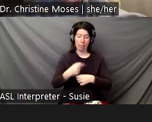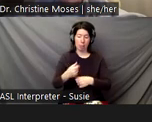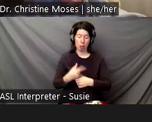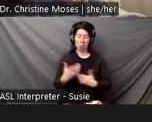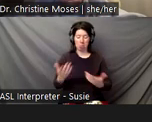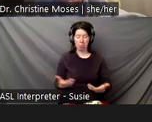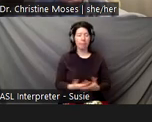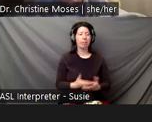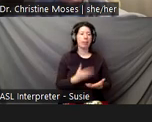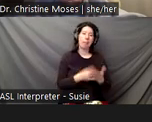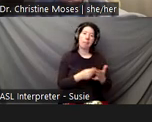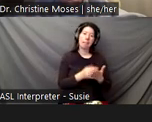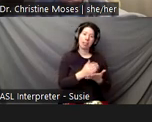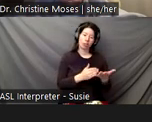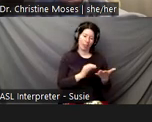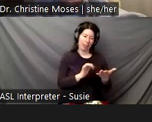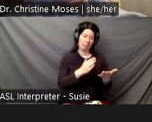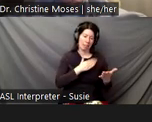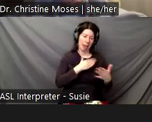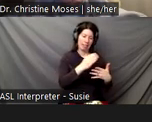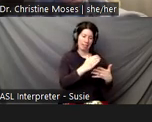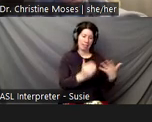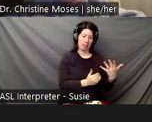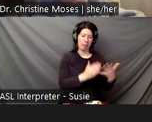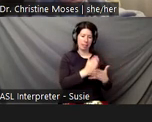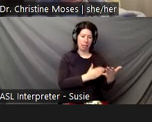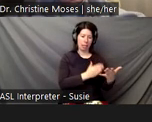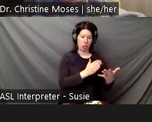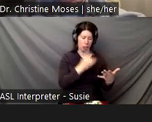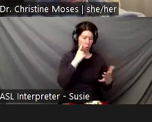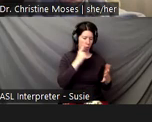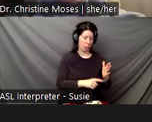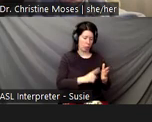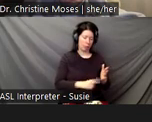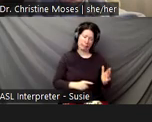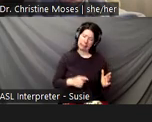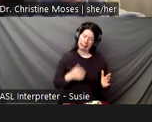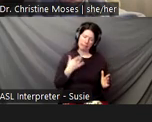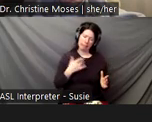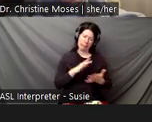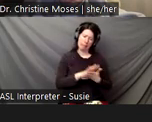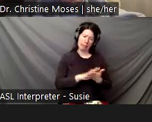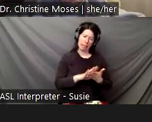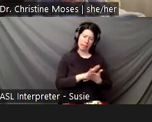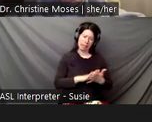was my subsection to research, and it does feel really muddy around what